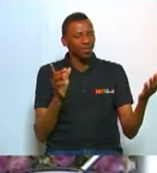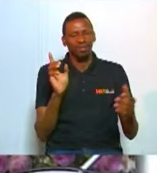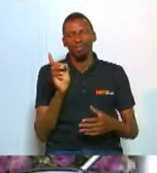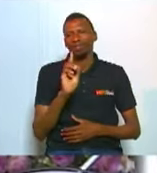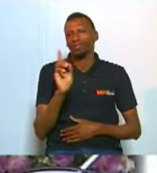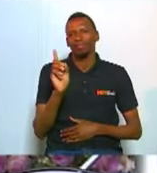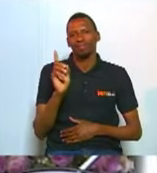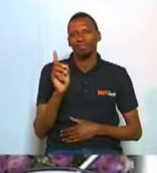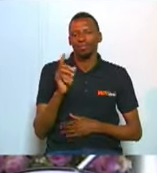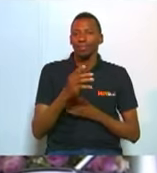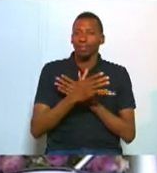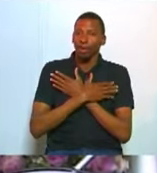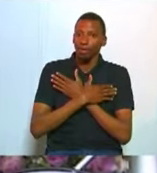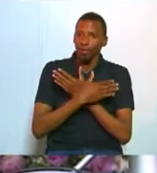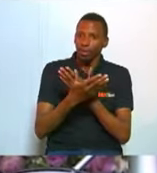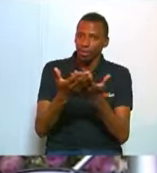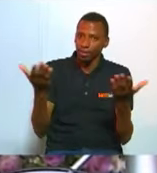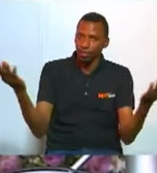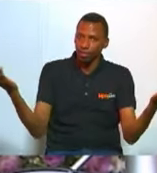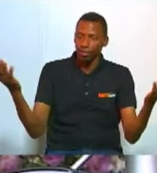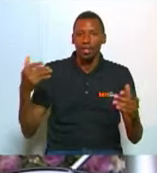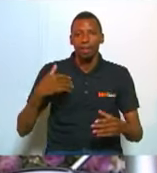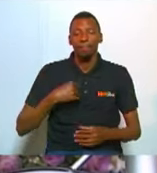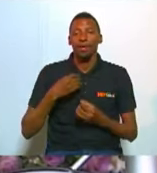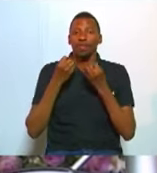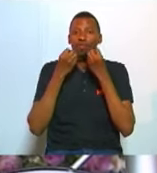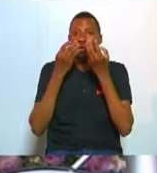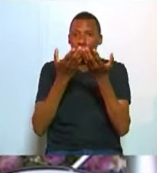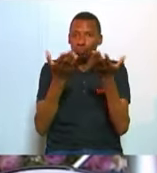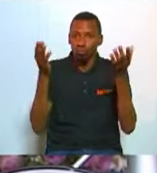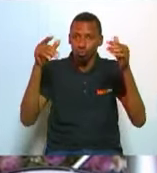Friends, I'm telling you this evening,